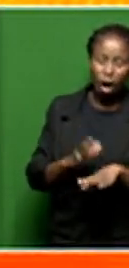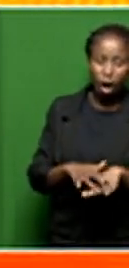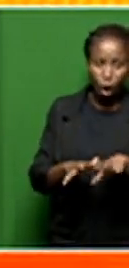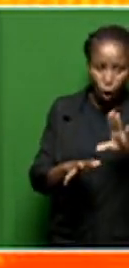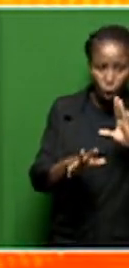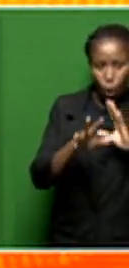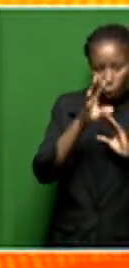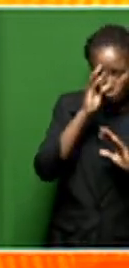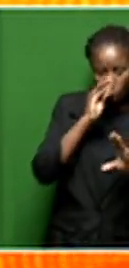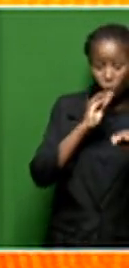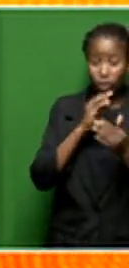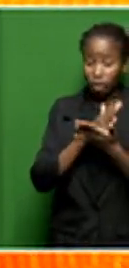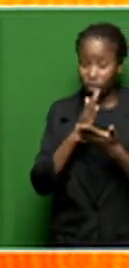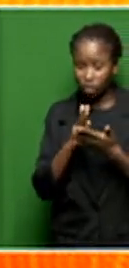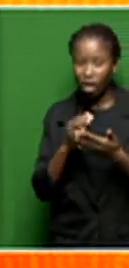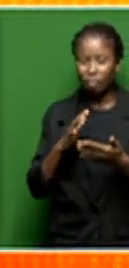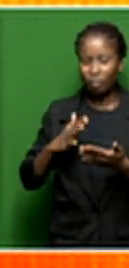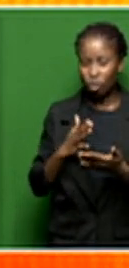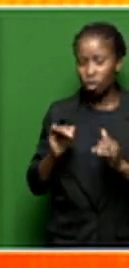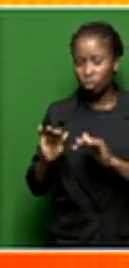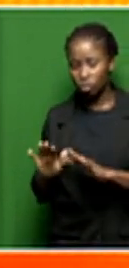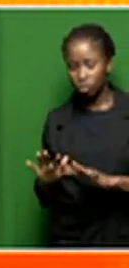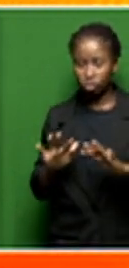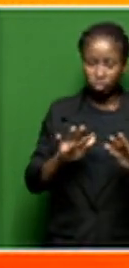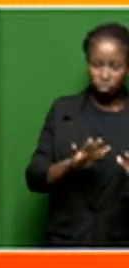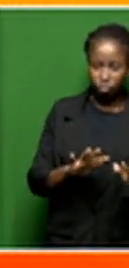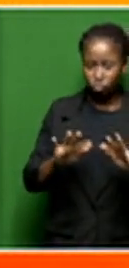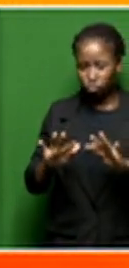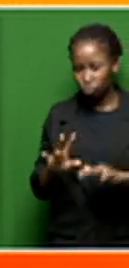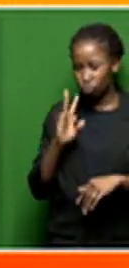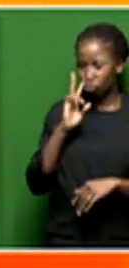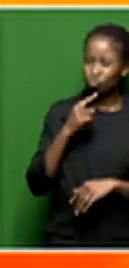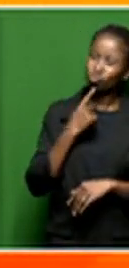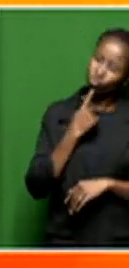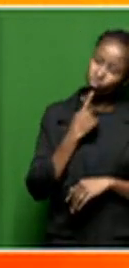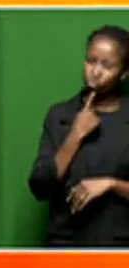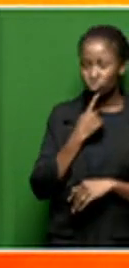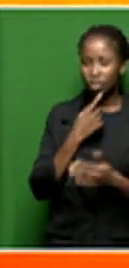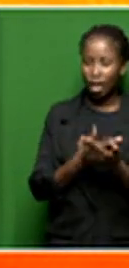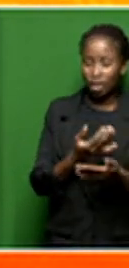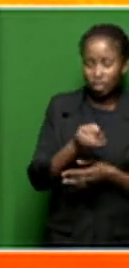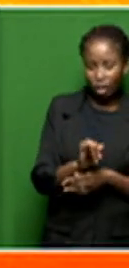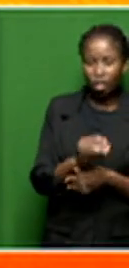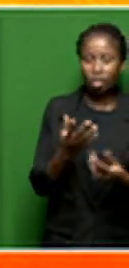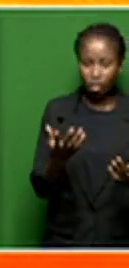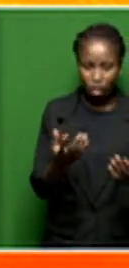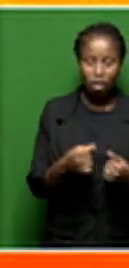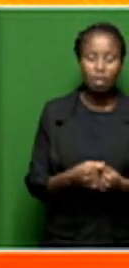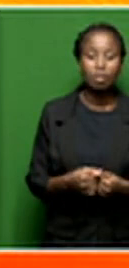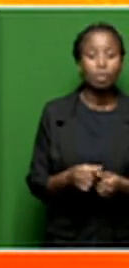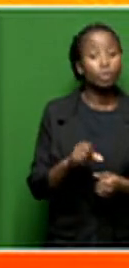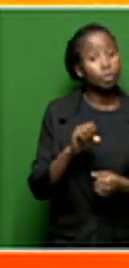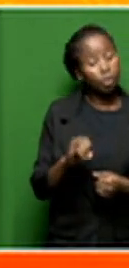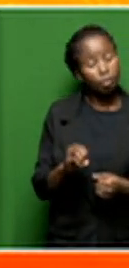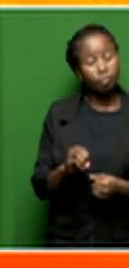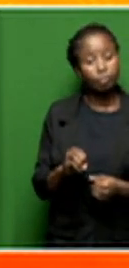done. Other people like to take it slow and see for themselves whether or not that's something that they want to or don't want to do. So